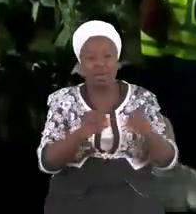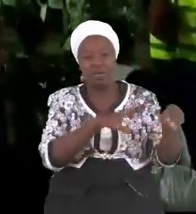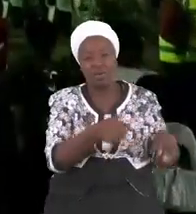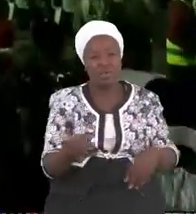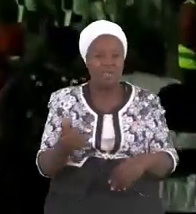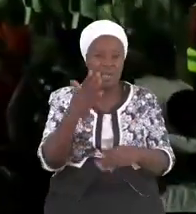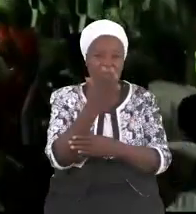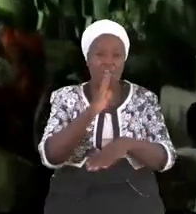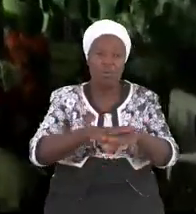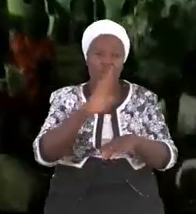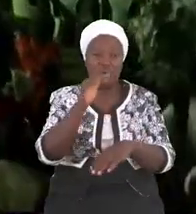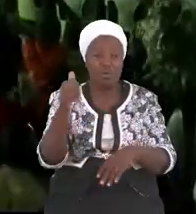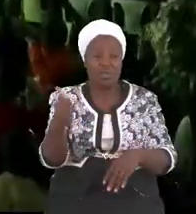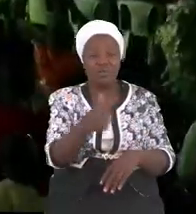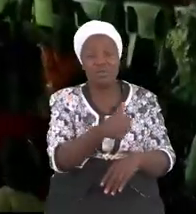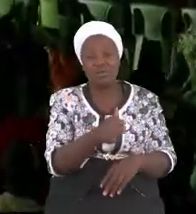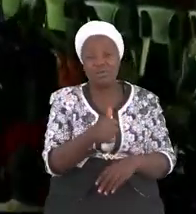upon yourself.